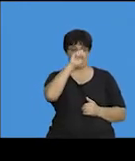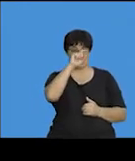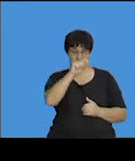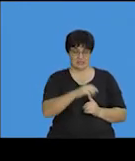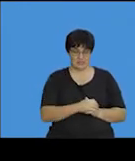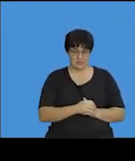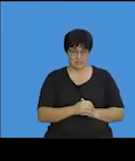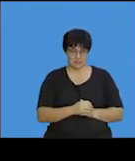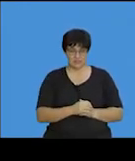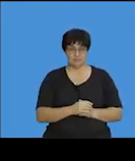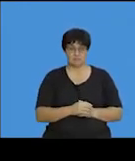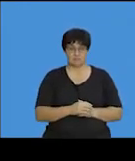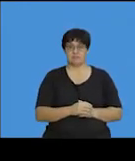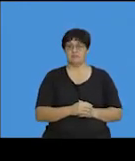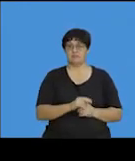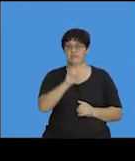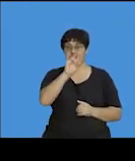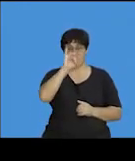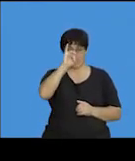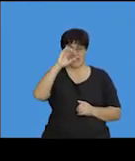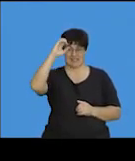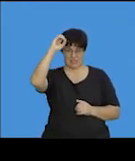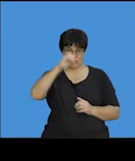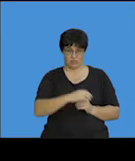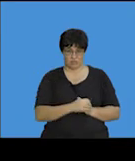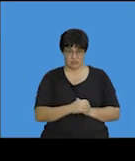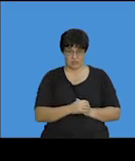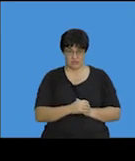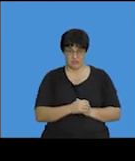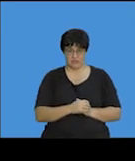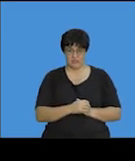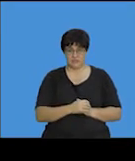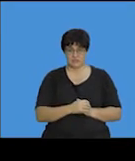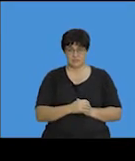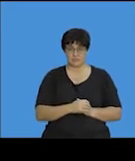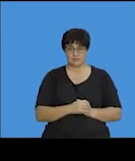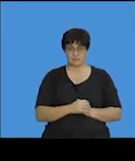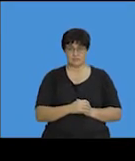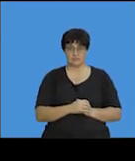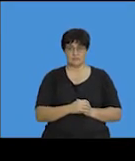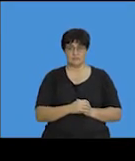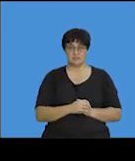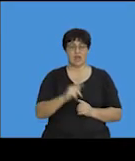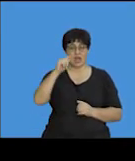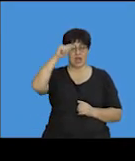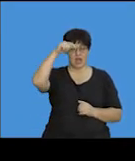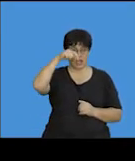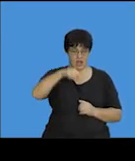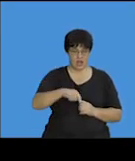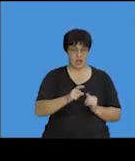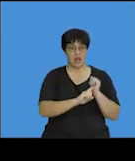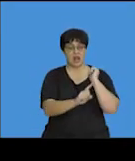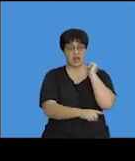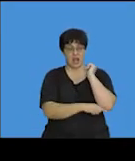means initial velocity is 0. Above the ground, in the diagram below, it travels the